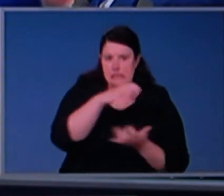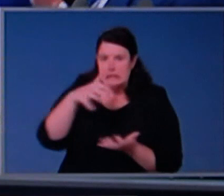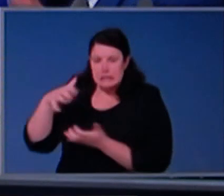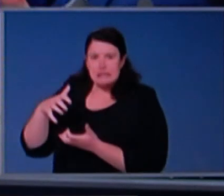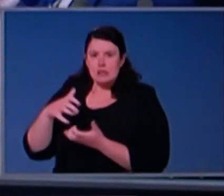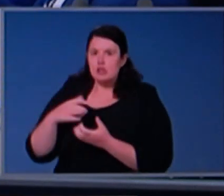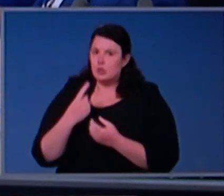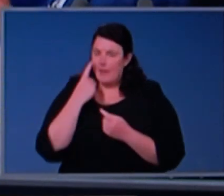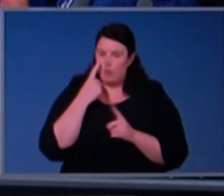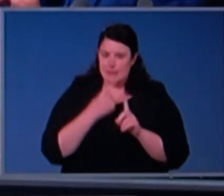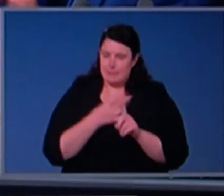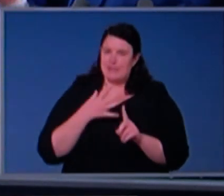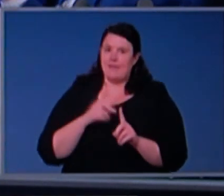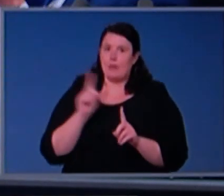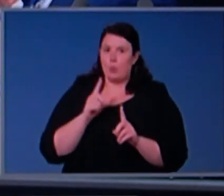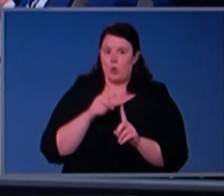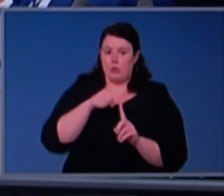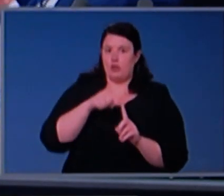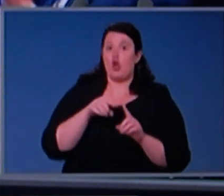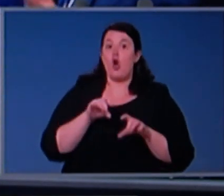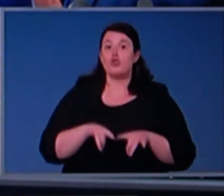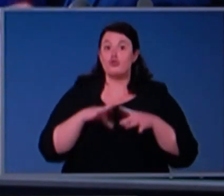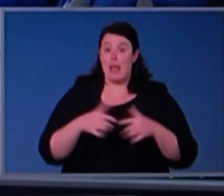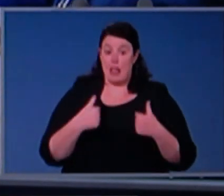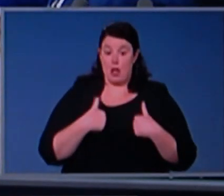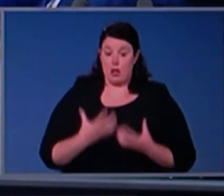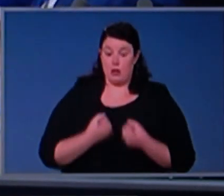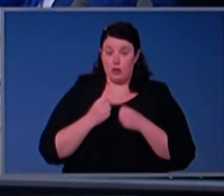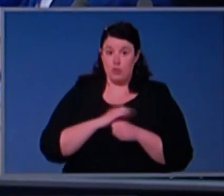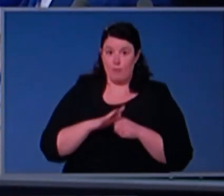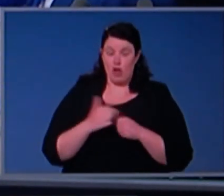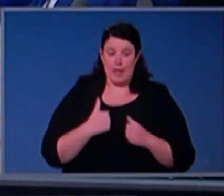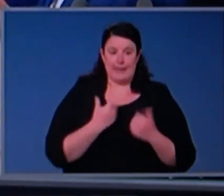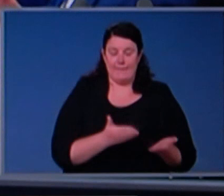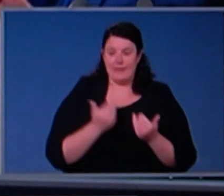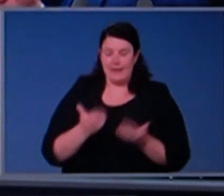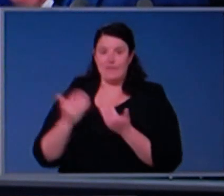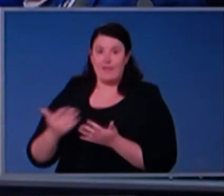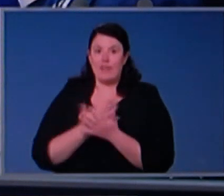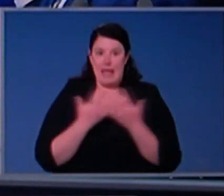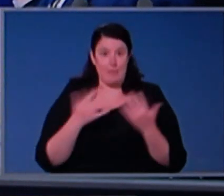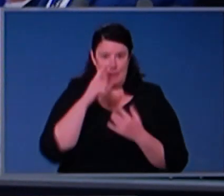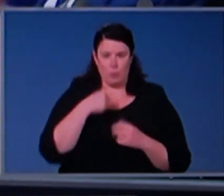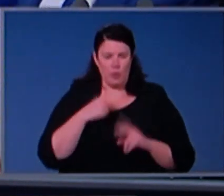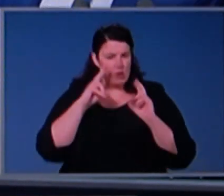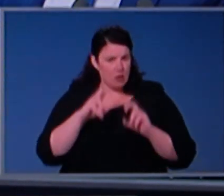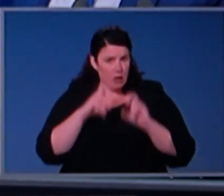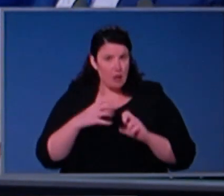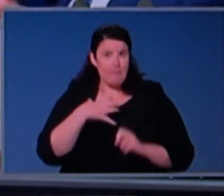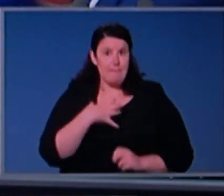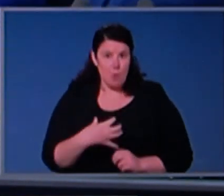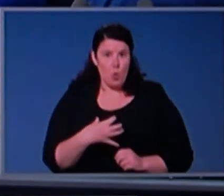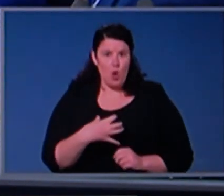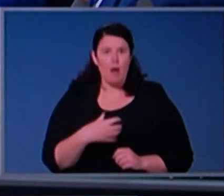primarily at those cases that have been transmitted in Australia and trying to exclude the impact of those